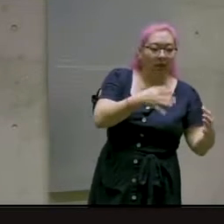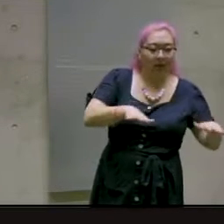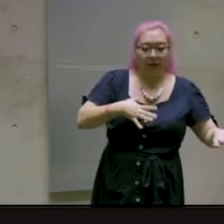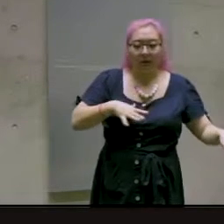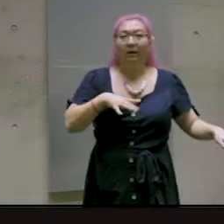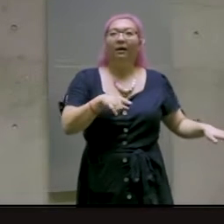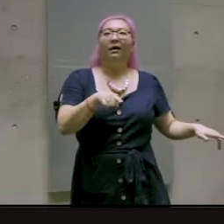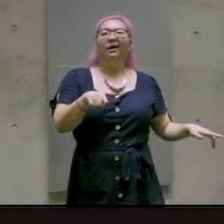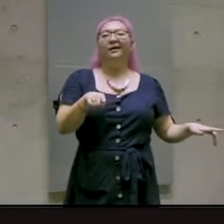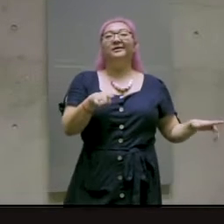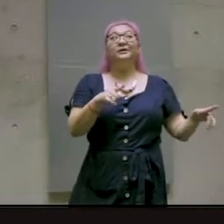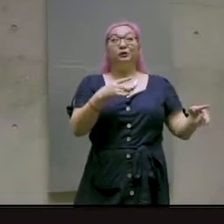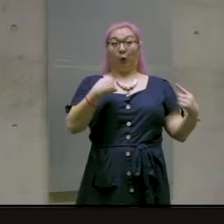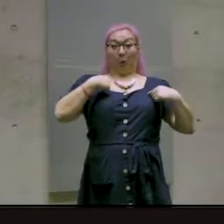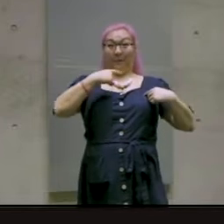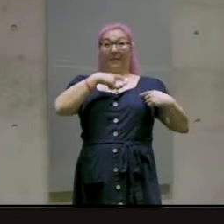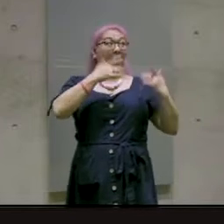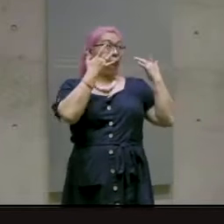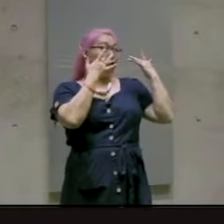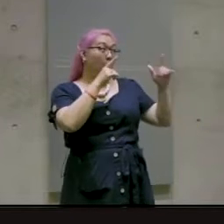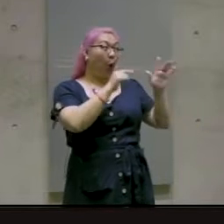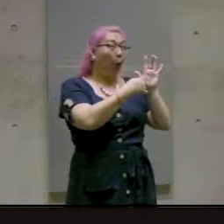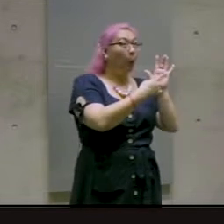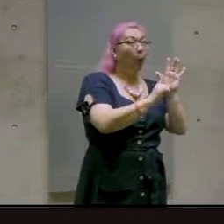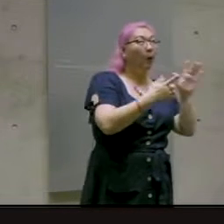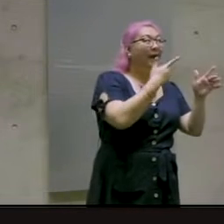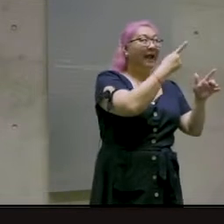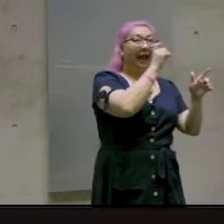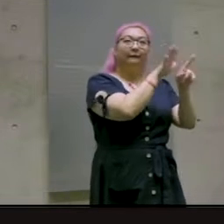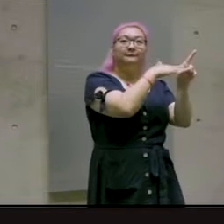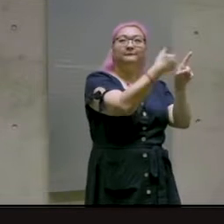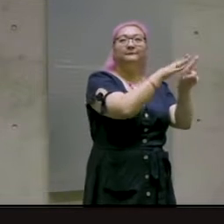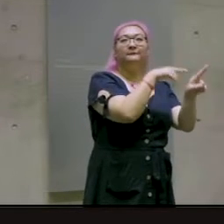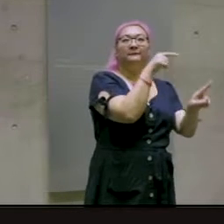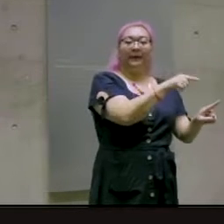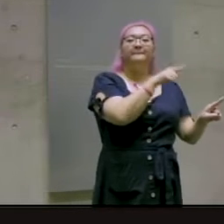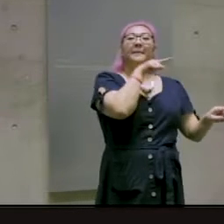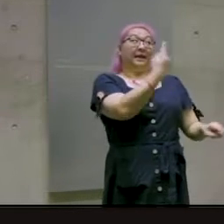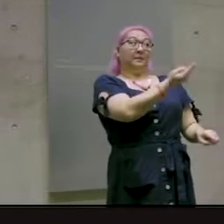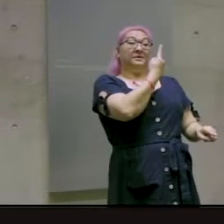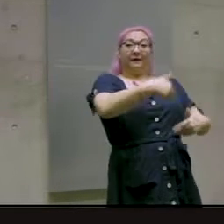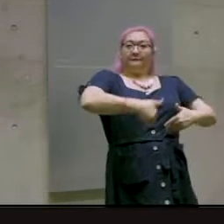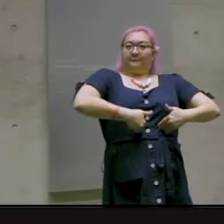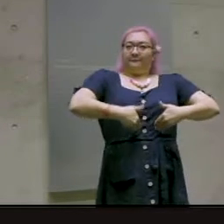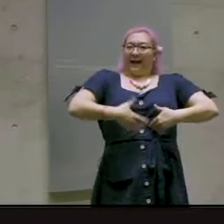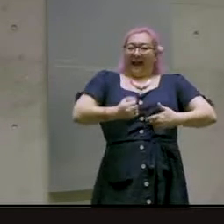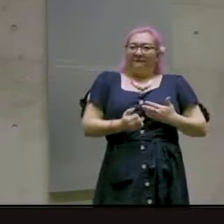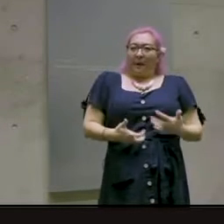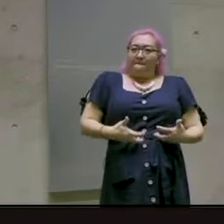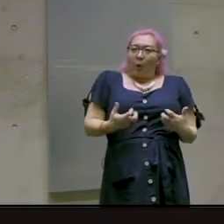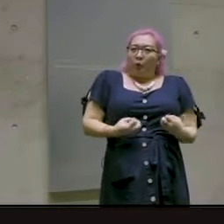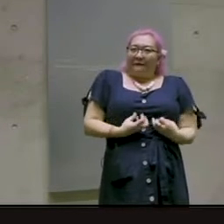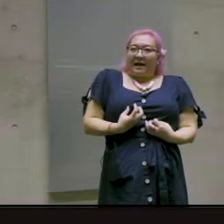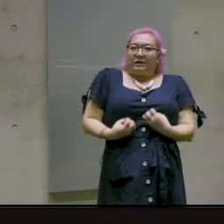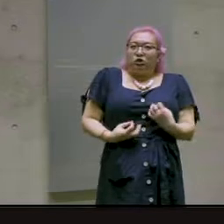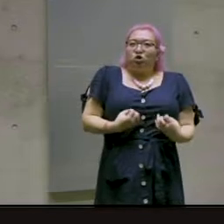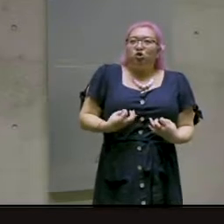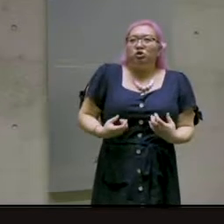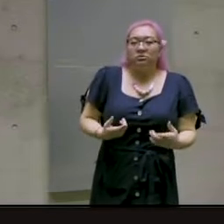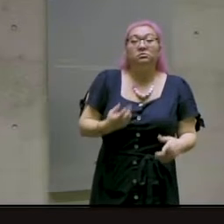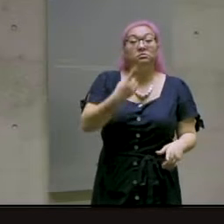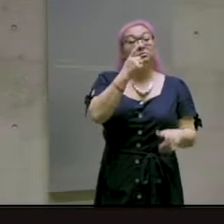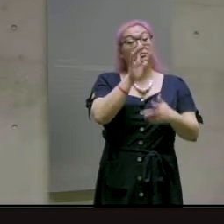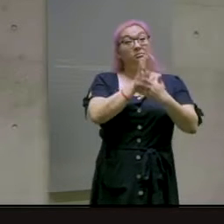the player shows him, but also he has an internal motivation, an internal mechanic, which kind of might lead him to kind of different places